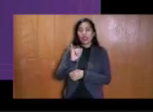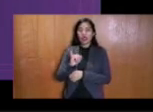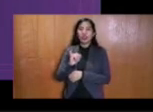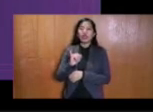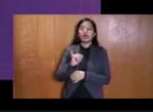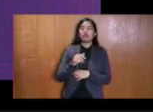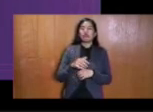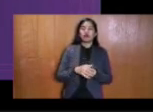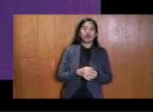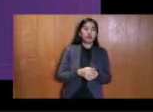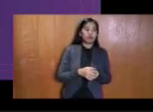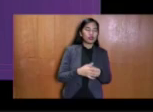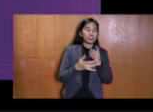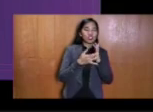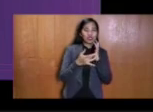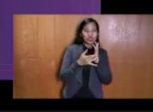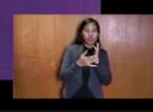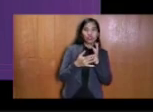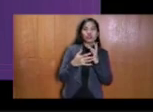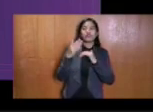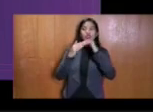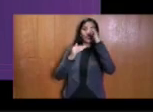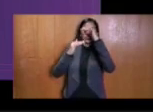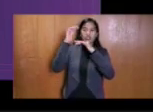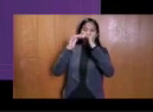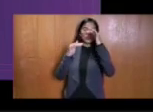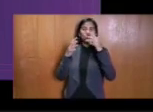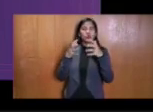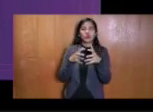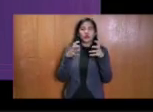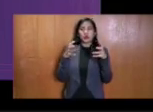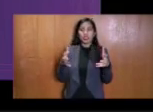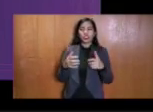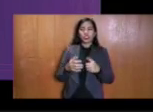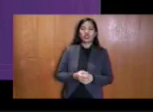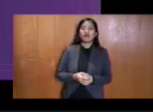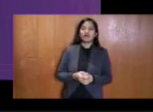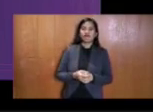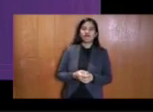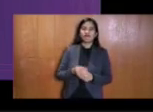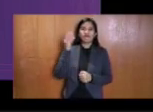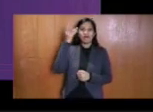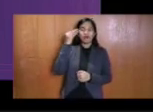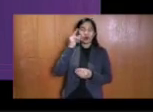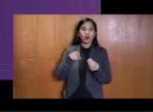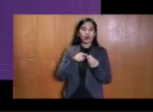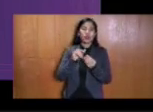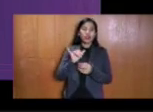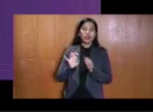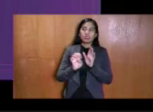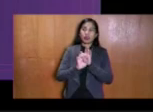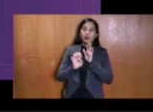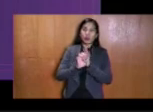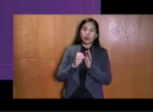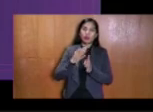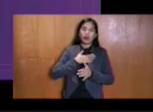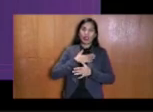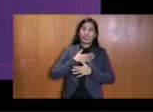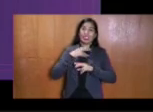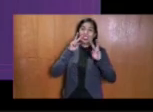and infrastructure. I have so much beef with this. For instance, procurement is one of my issues,